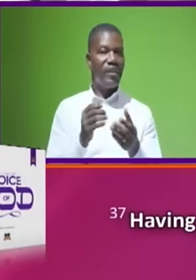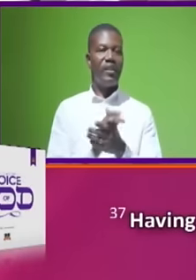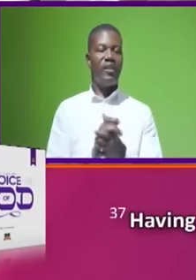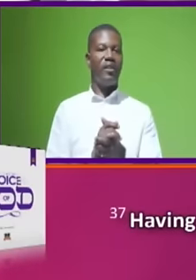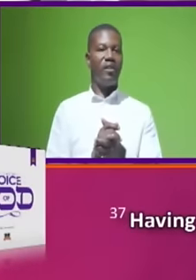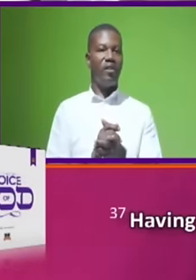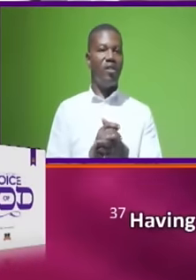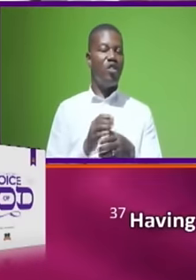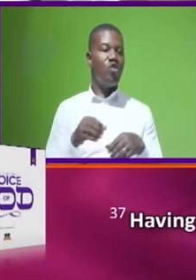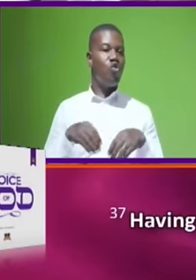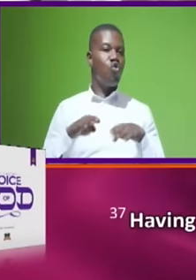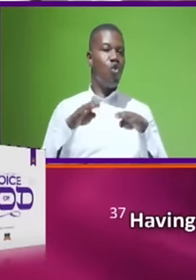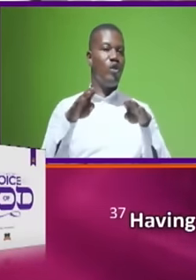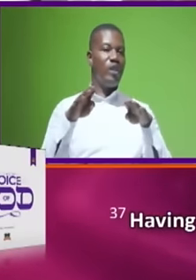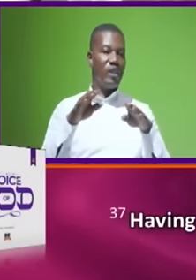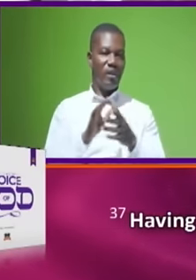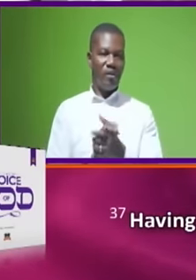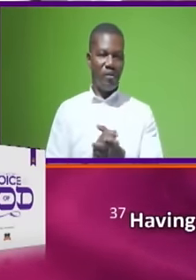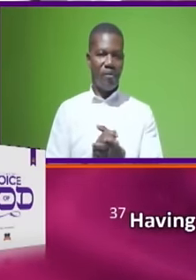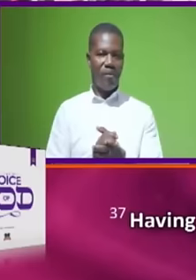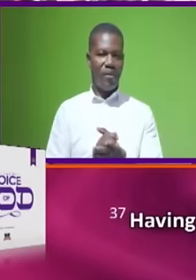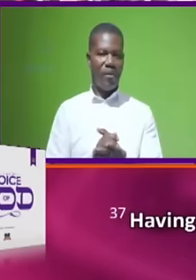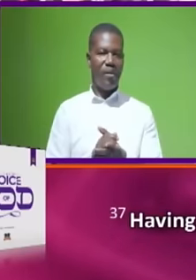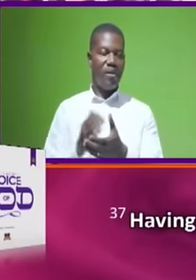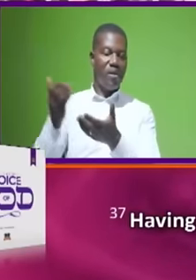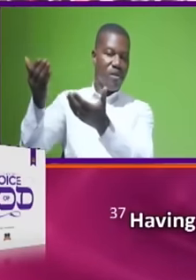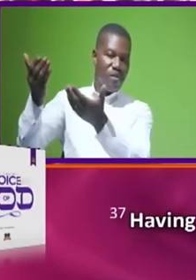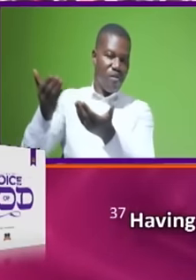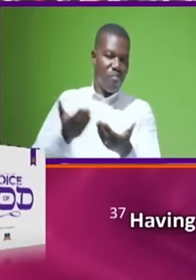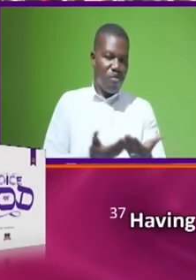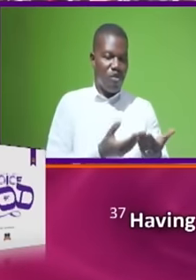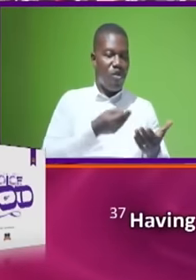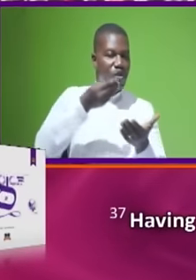Having land. Sold it.